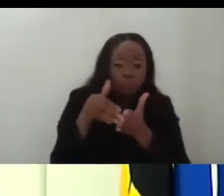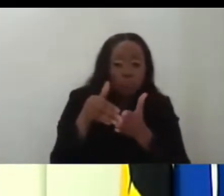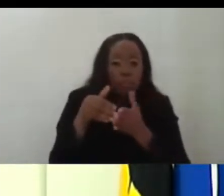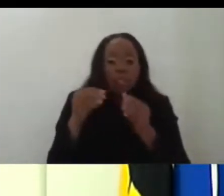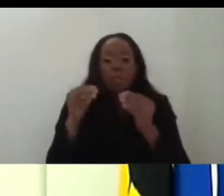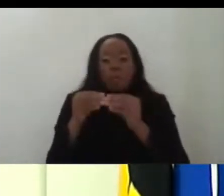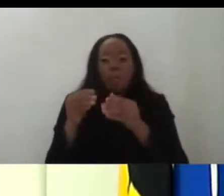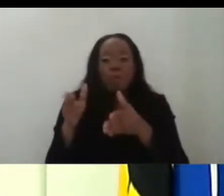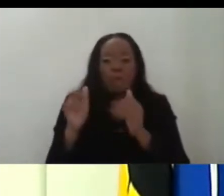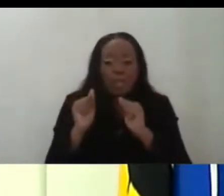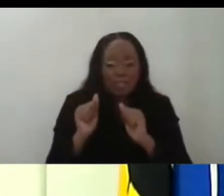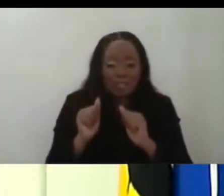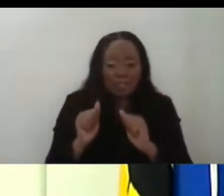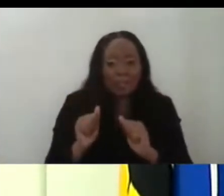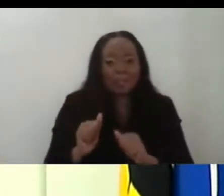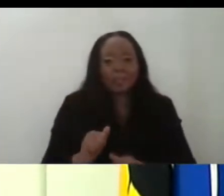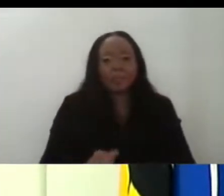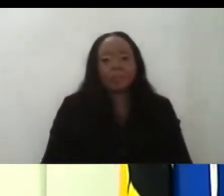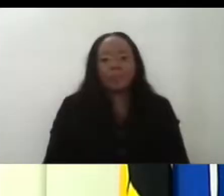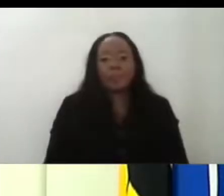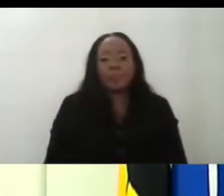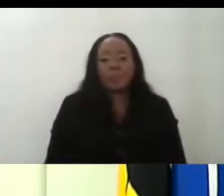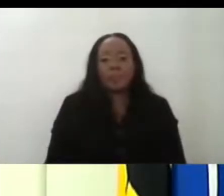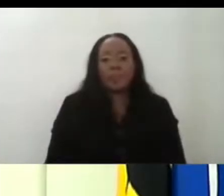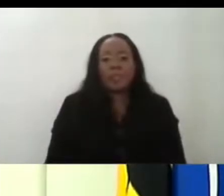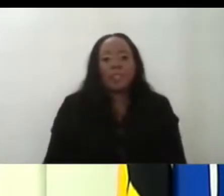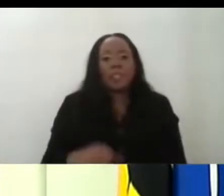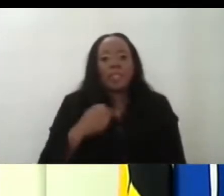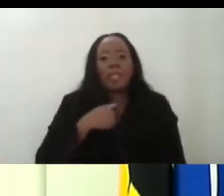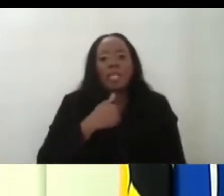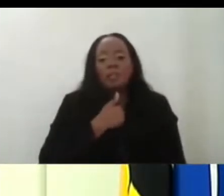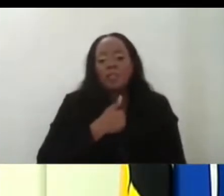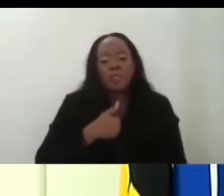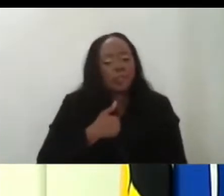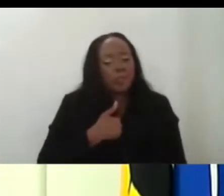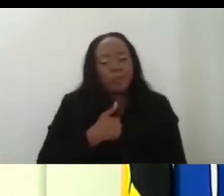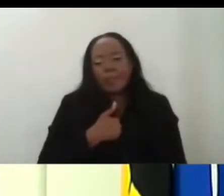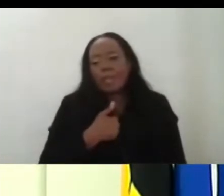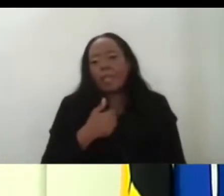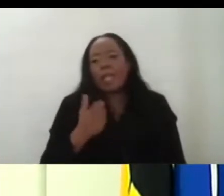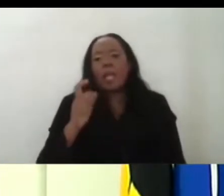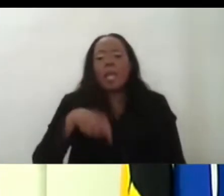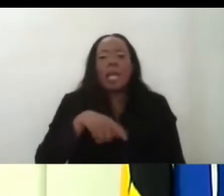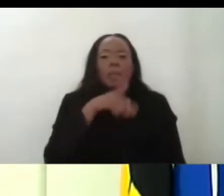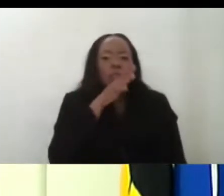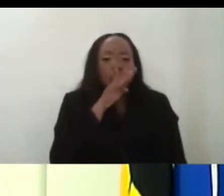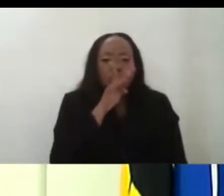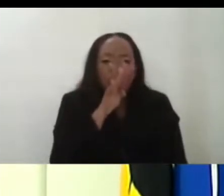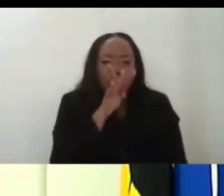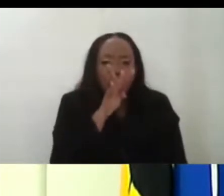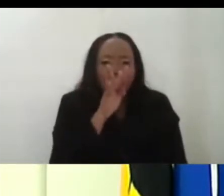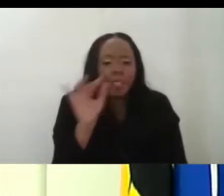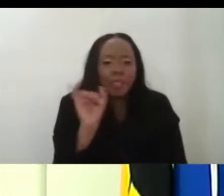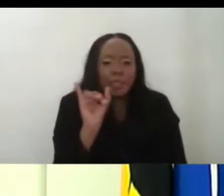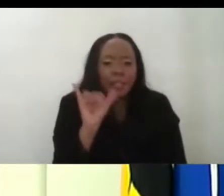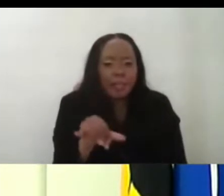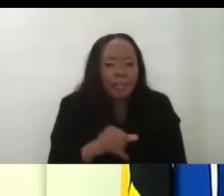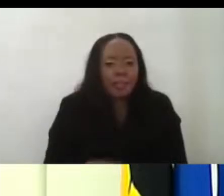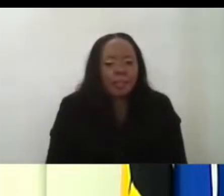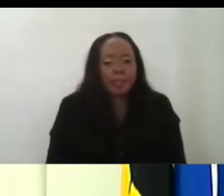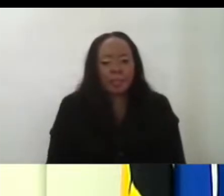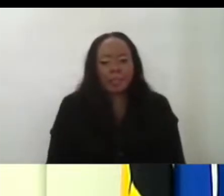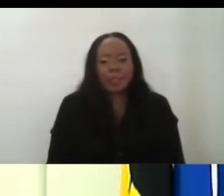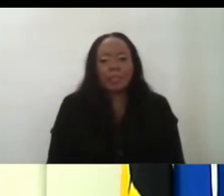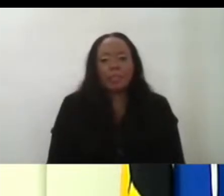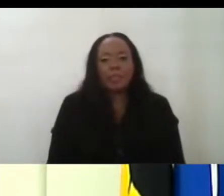I am sorry to adopt this tone in it, but it is important for people to know we